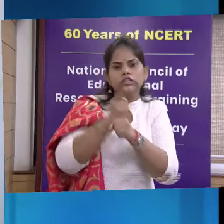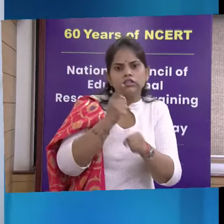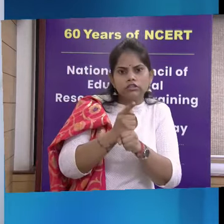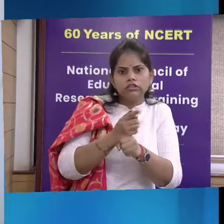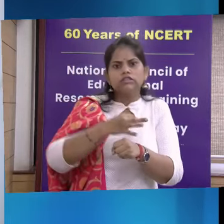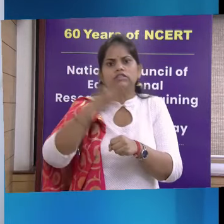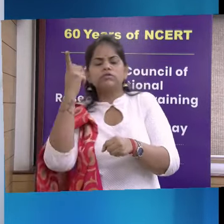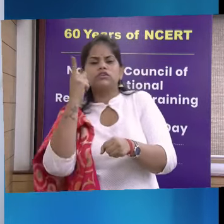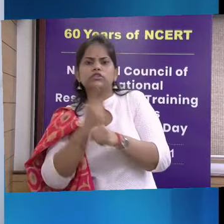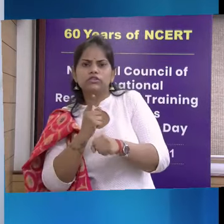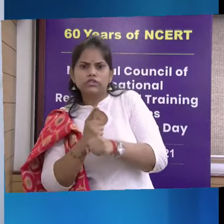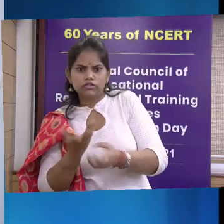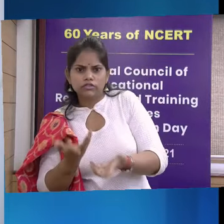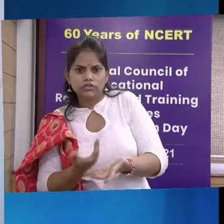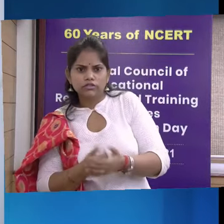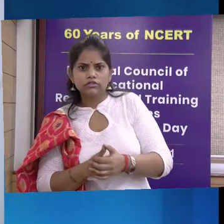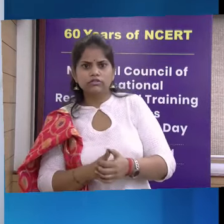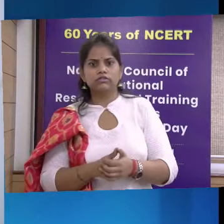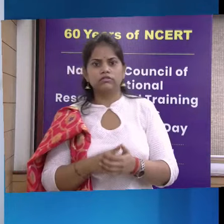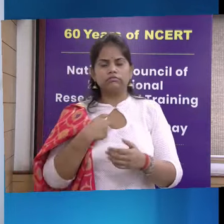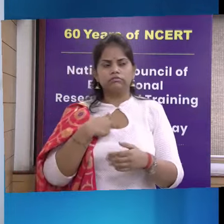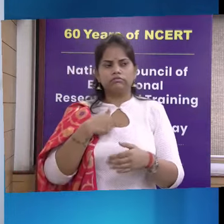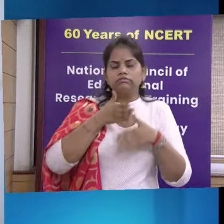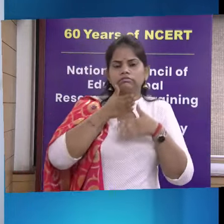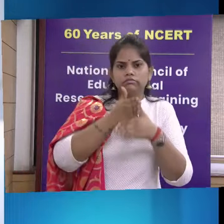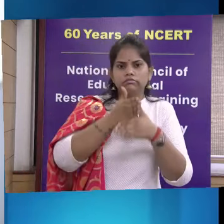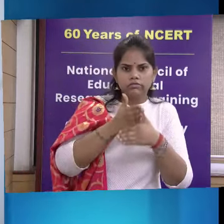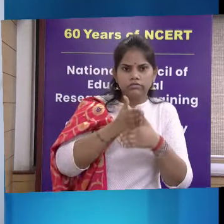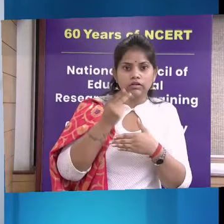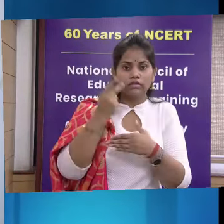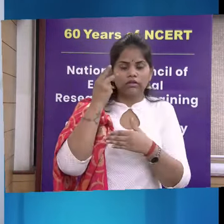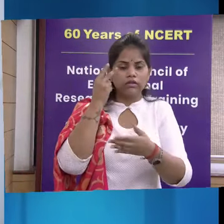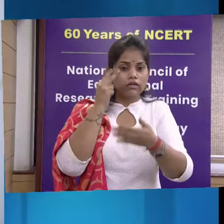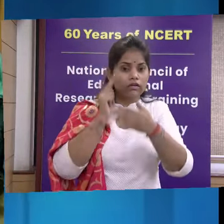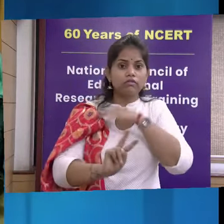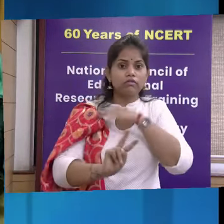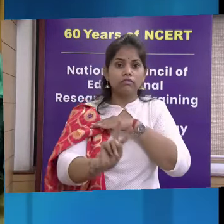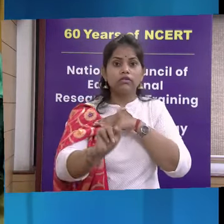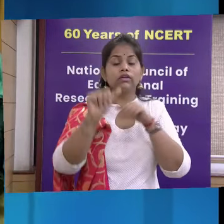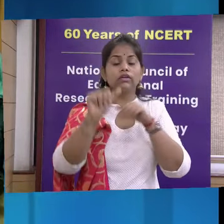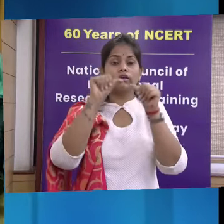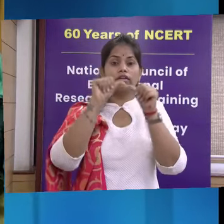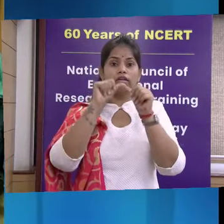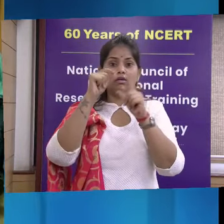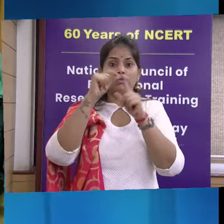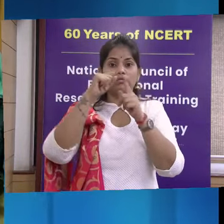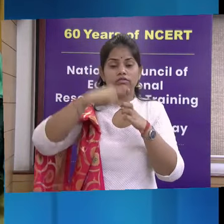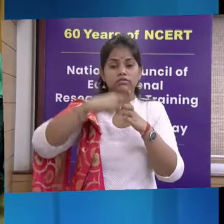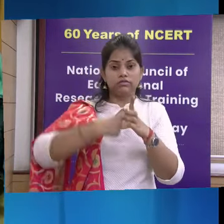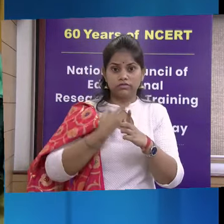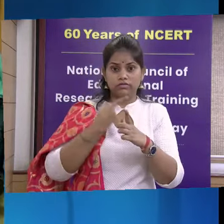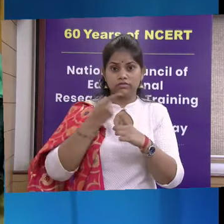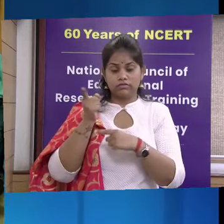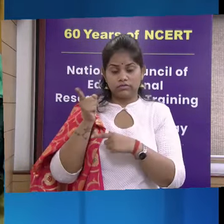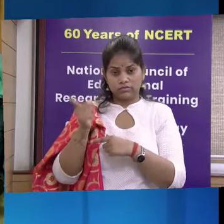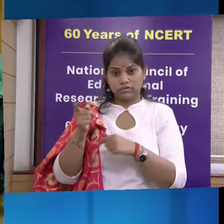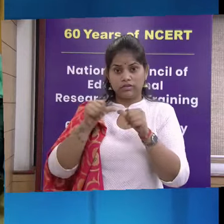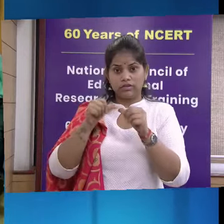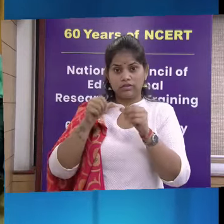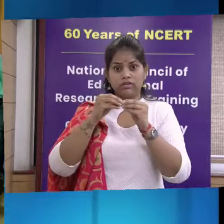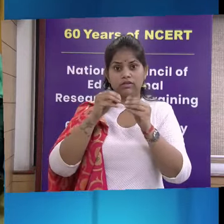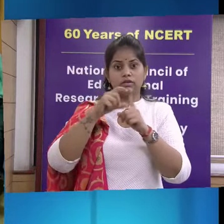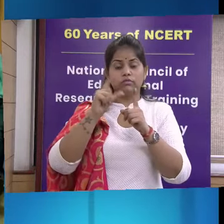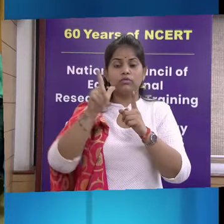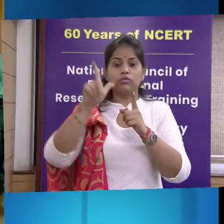context, may I share with you the view of Dr. APJ Abdul Kalam, our beloved former